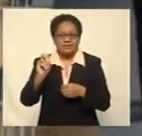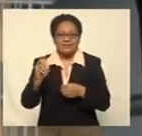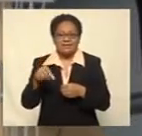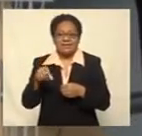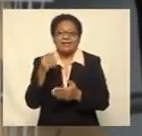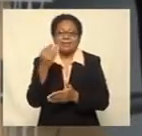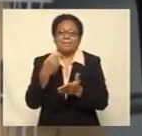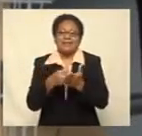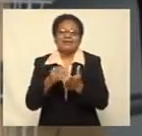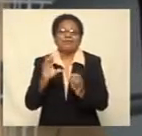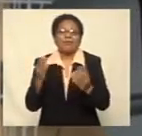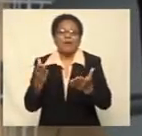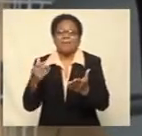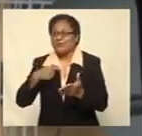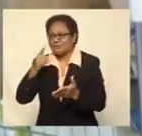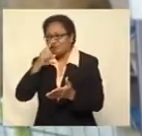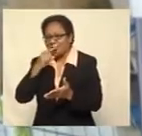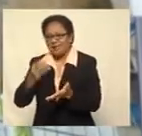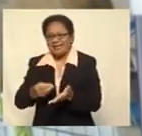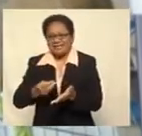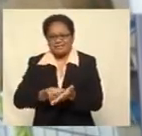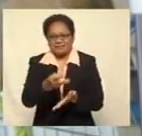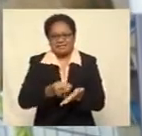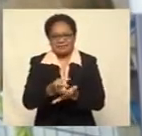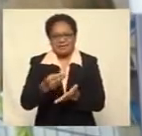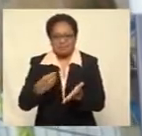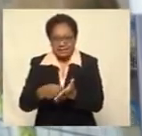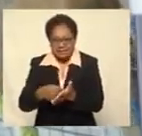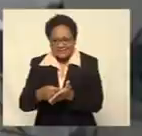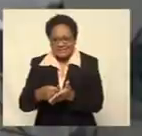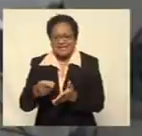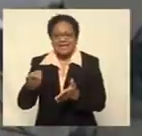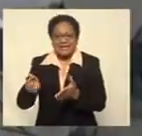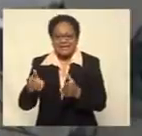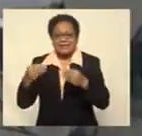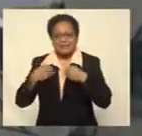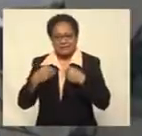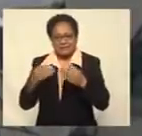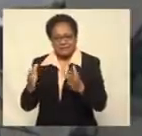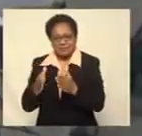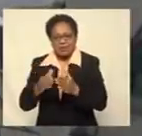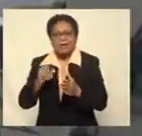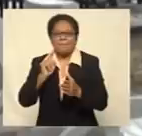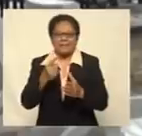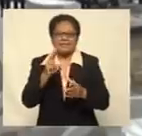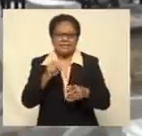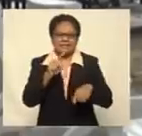that Fijians can sustain small and medium businesses, but there needs to be diversity.